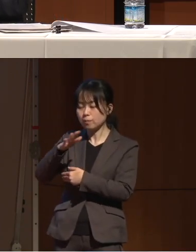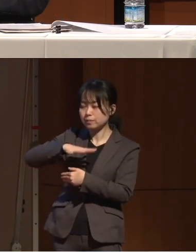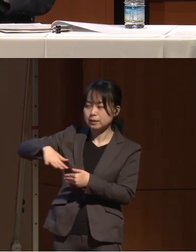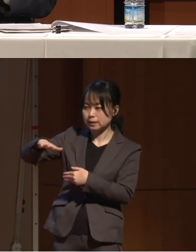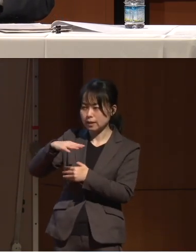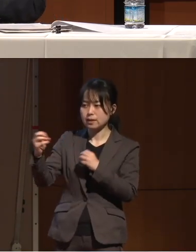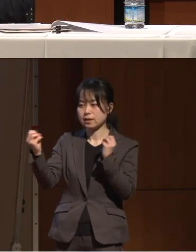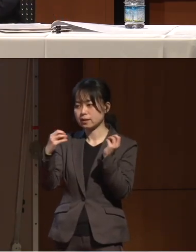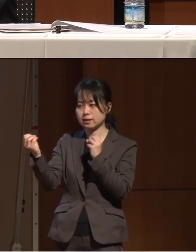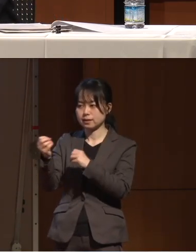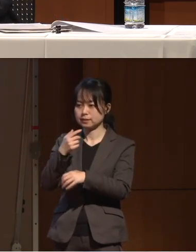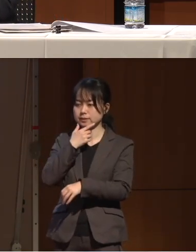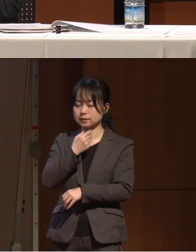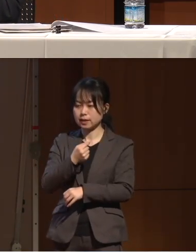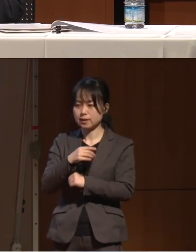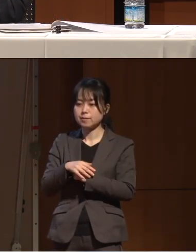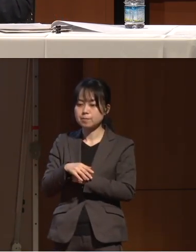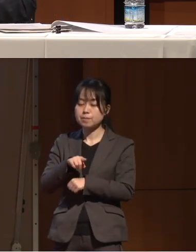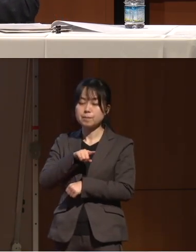please.